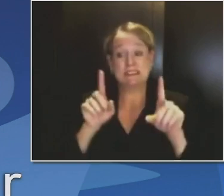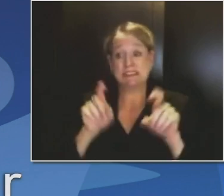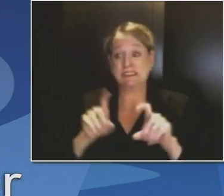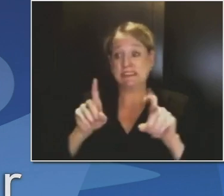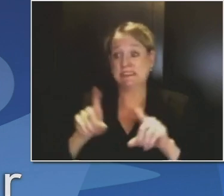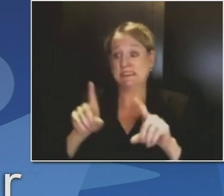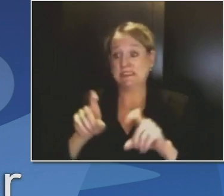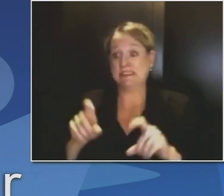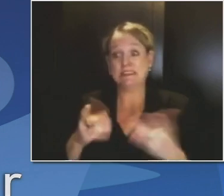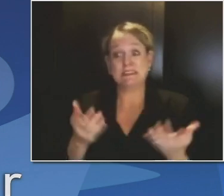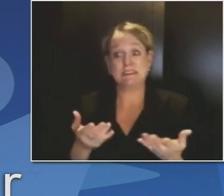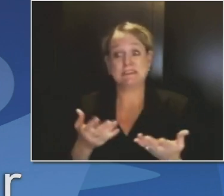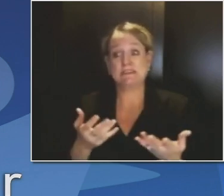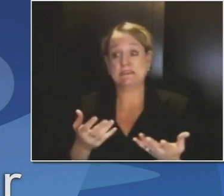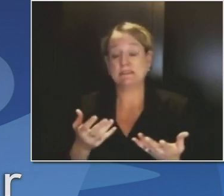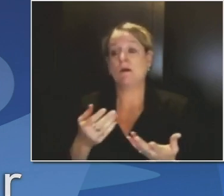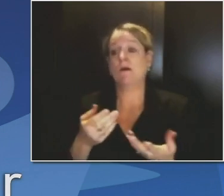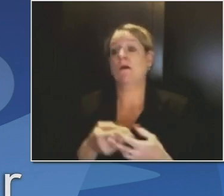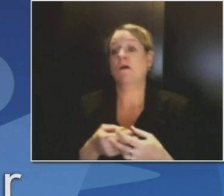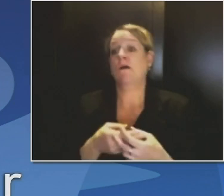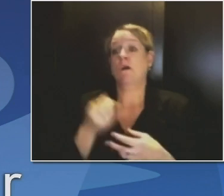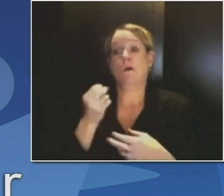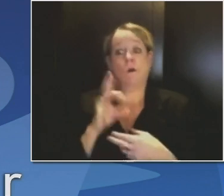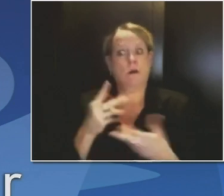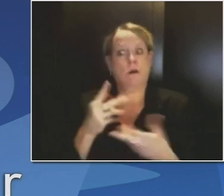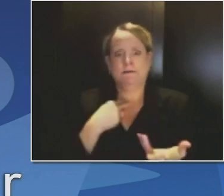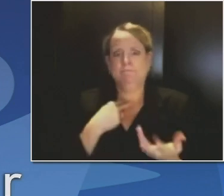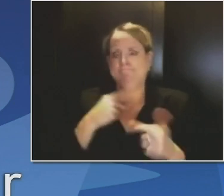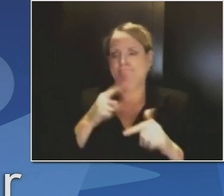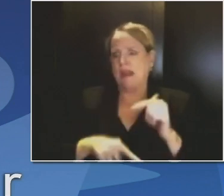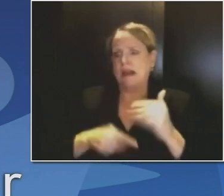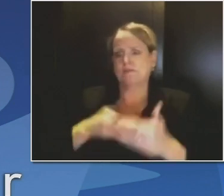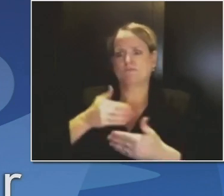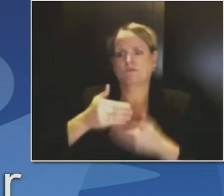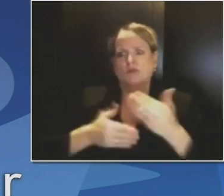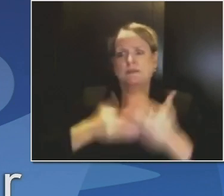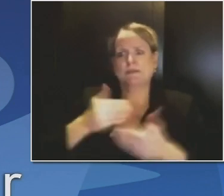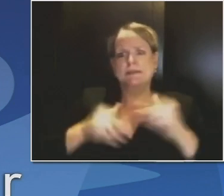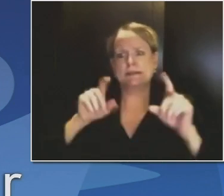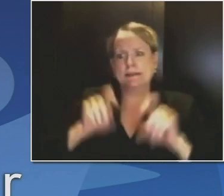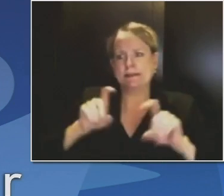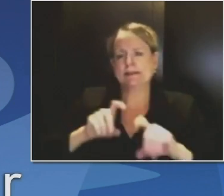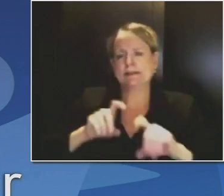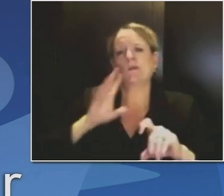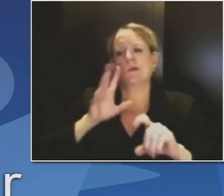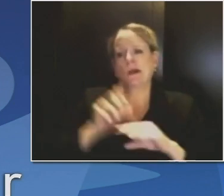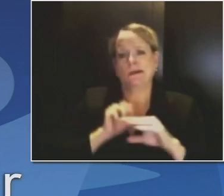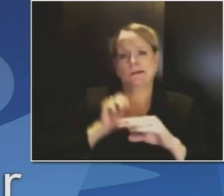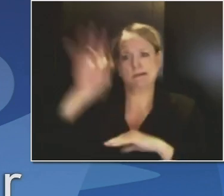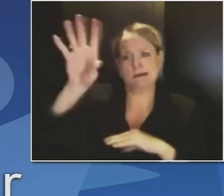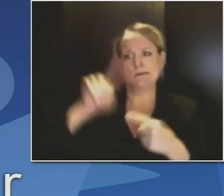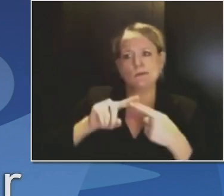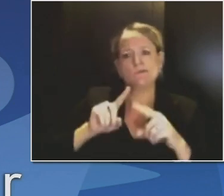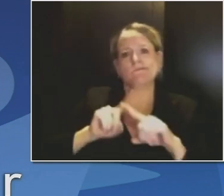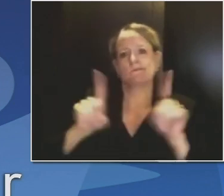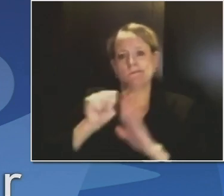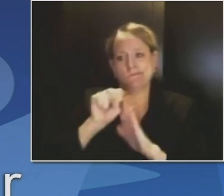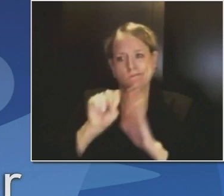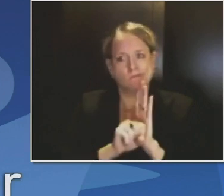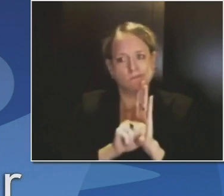certainly, when we're talking about lab testing supplies and sort of the shortages that we're seeing across the